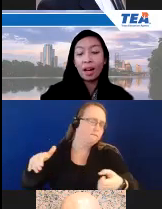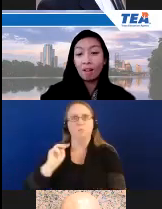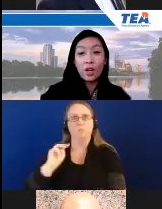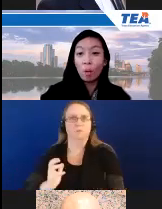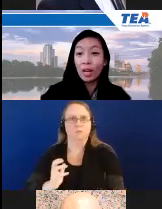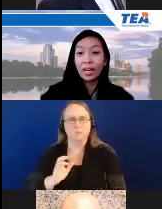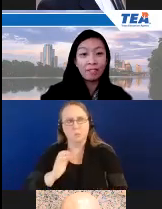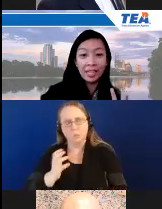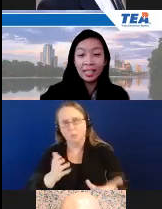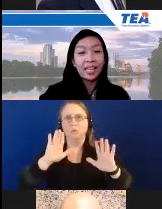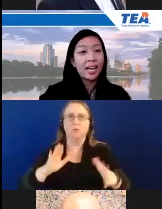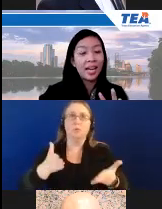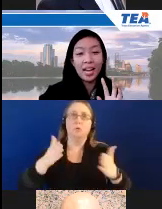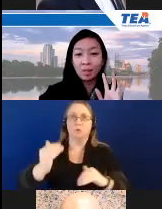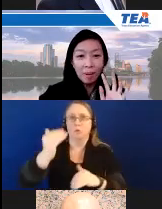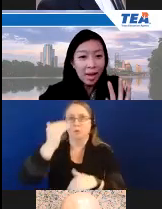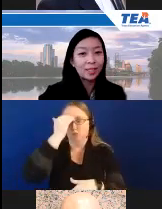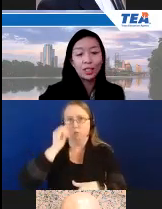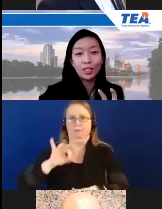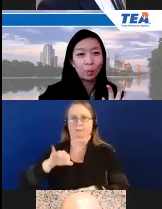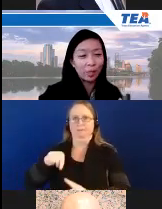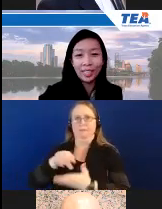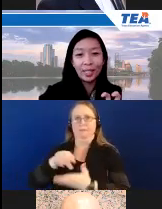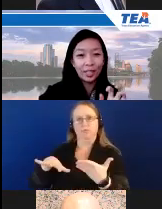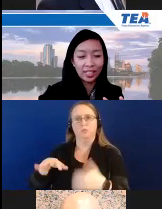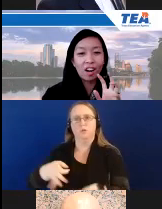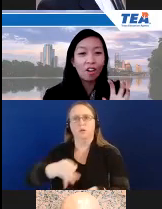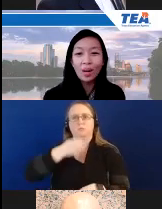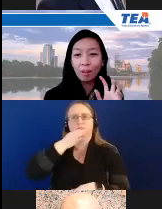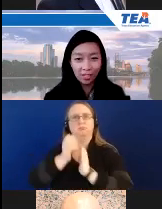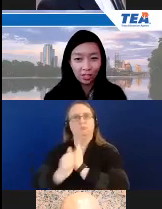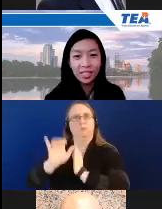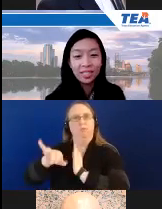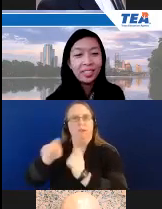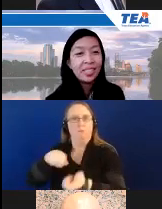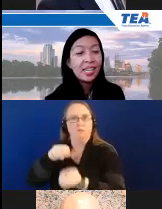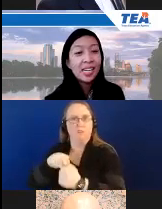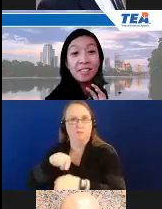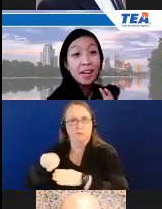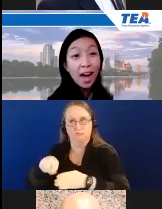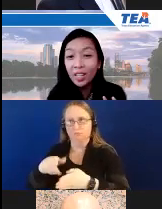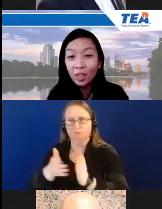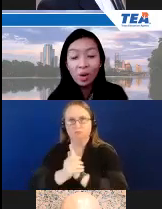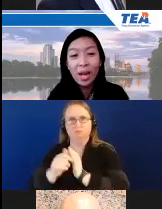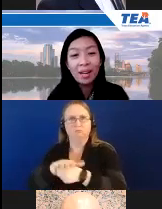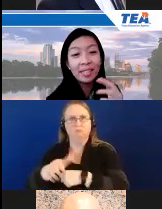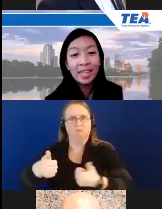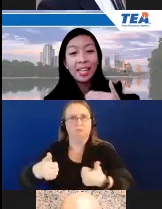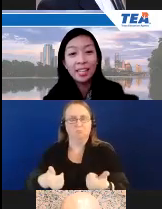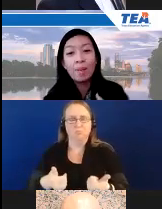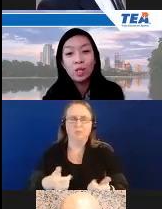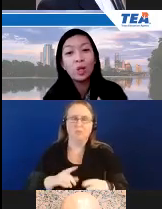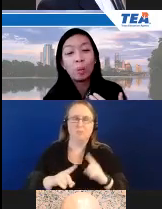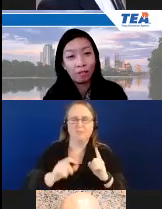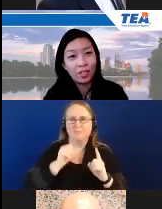way of knowing if a kid has mastered this particular thing, are they proficient? It's not a great way of